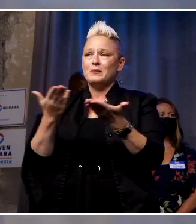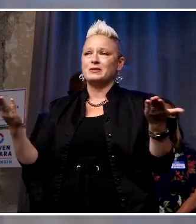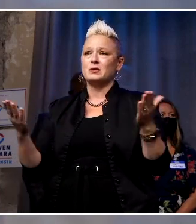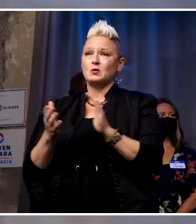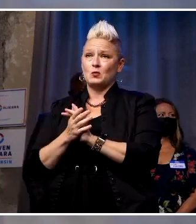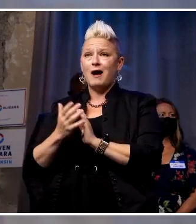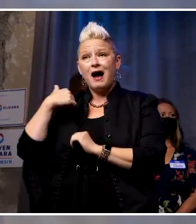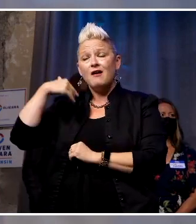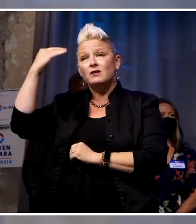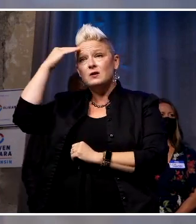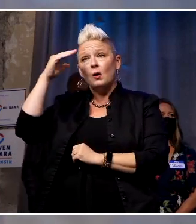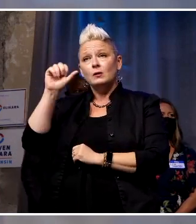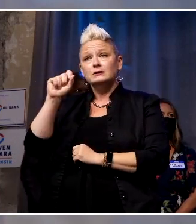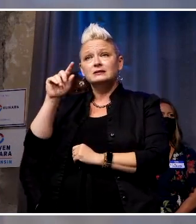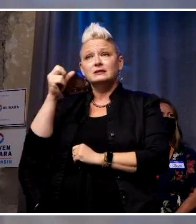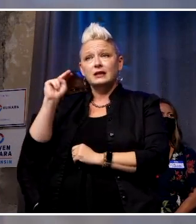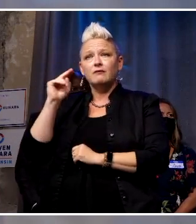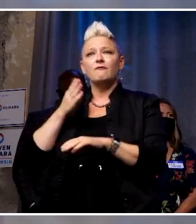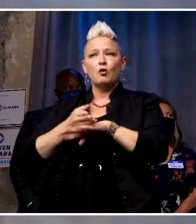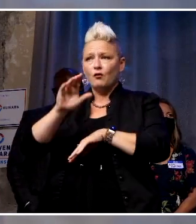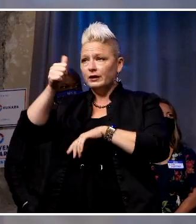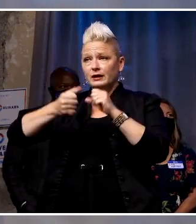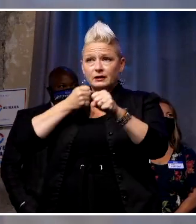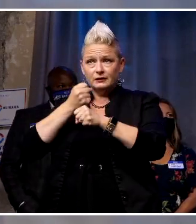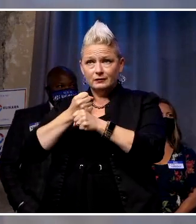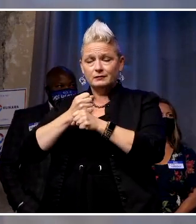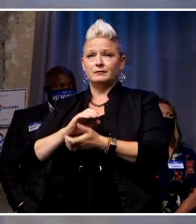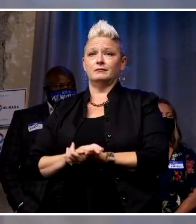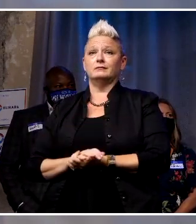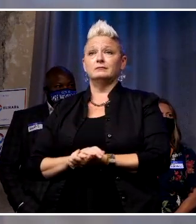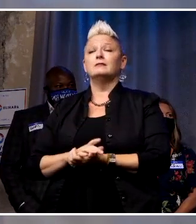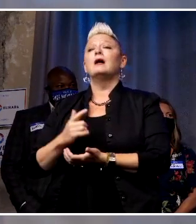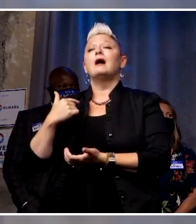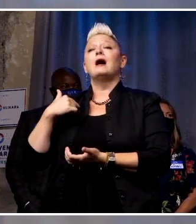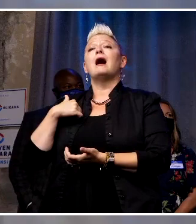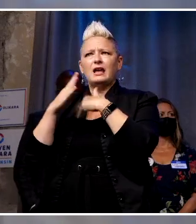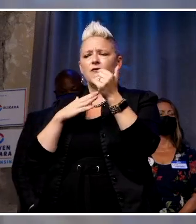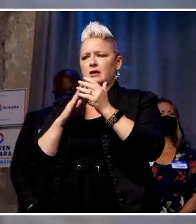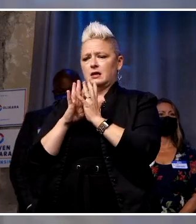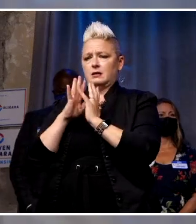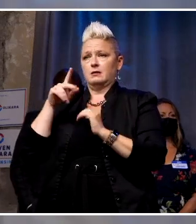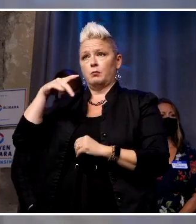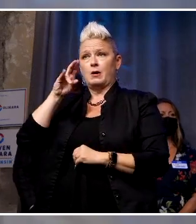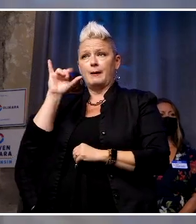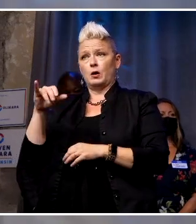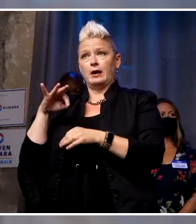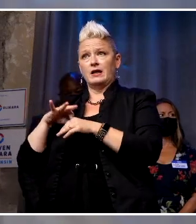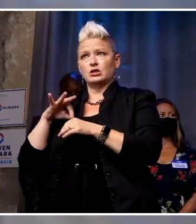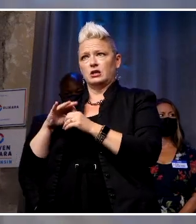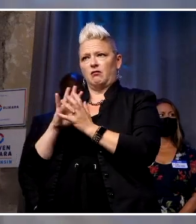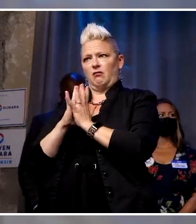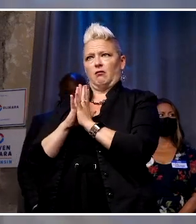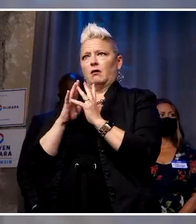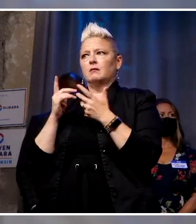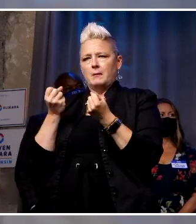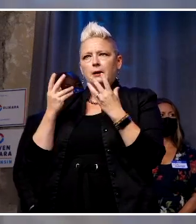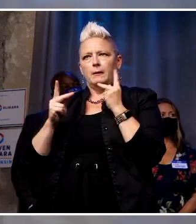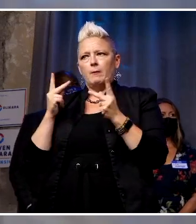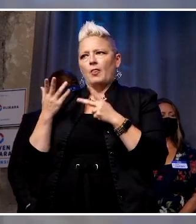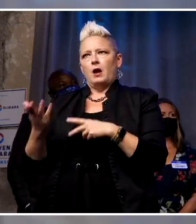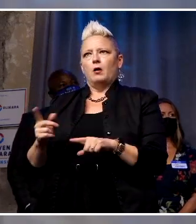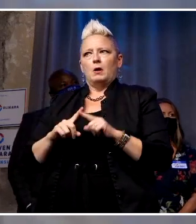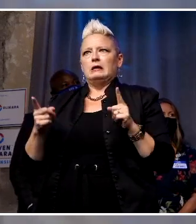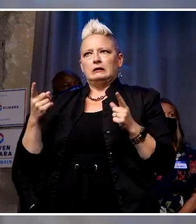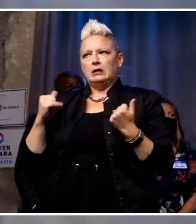I've known Steven for more than a decade. I was in office as Lieutenant Governor, and I've seen him,